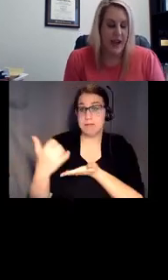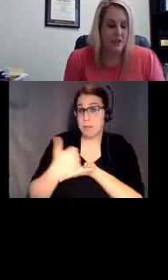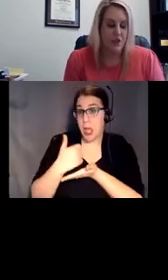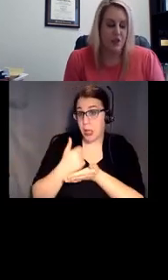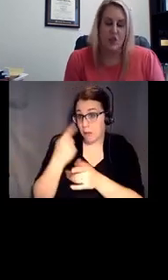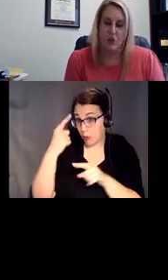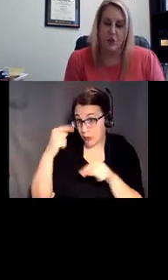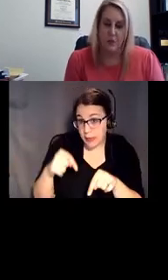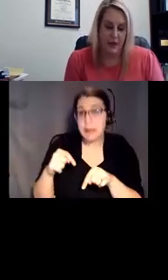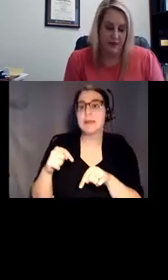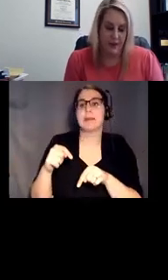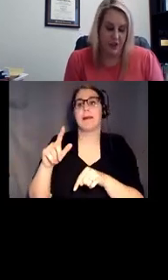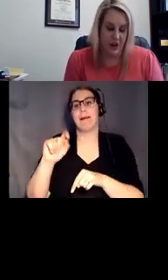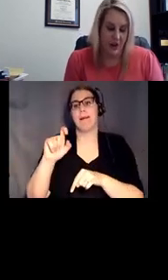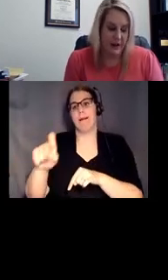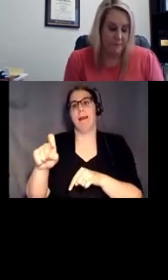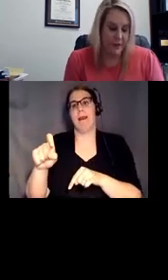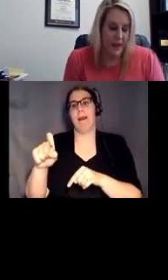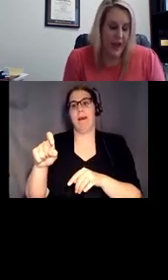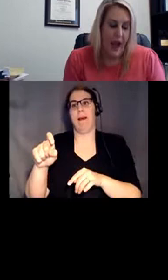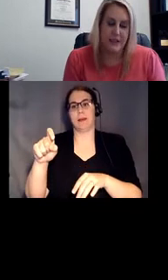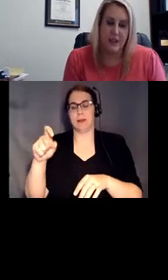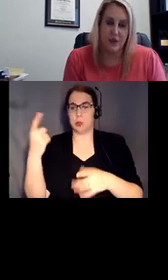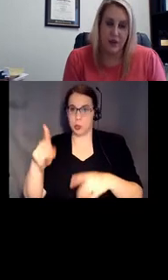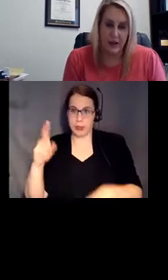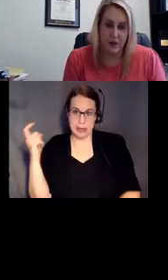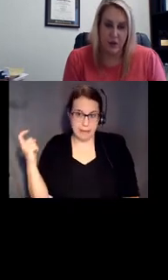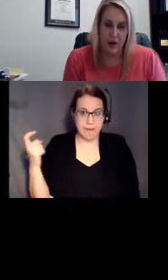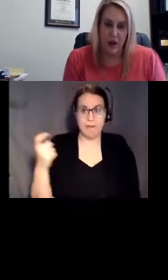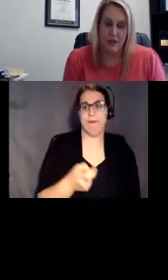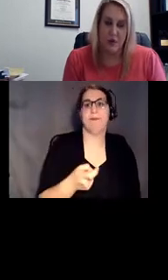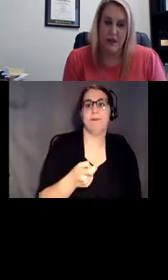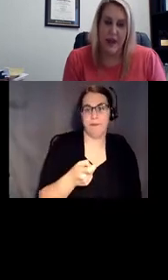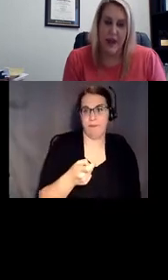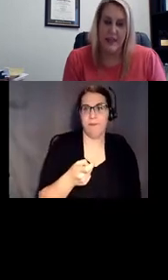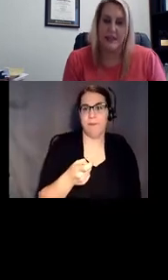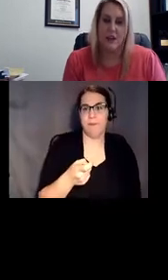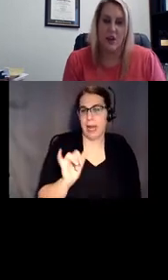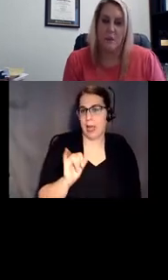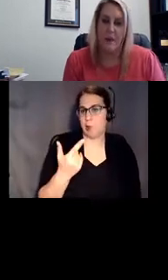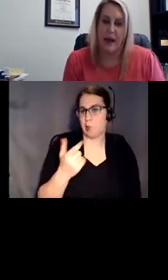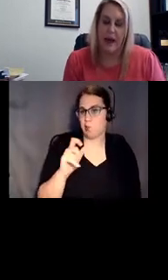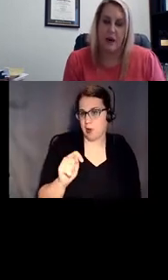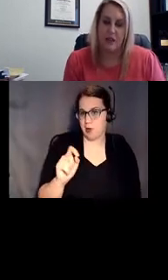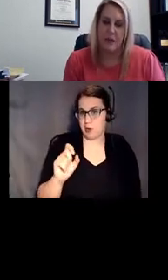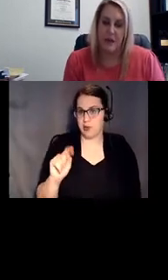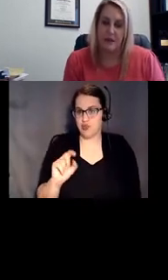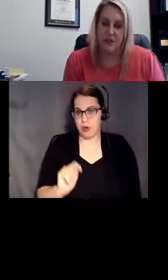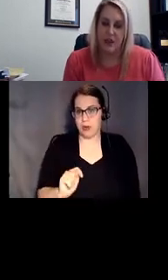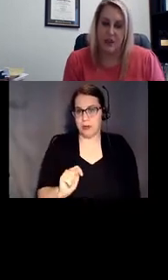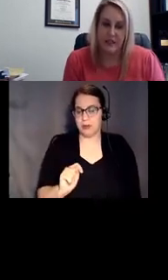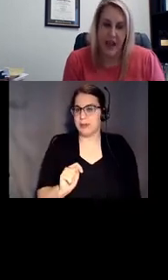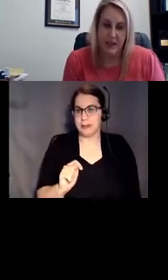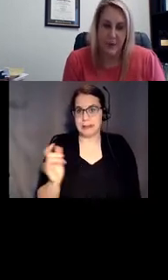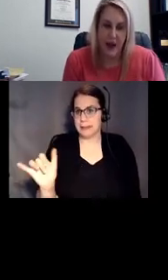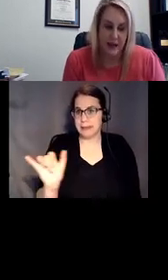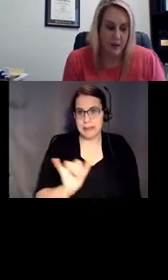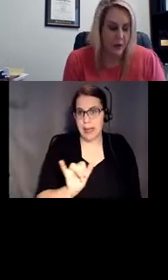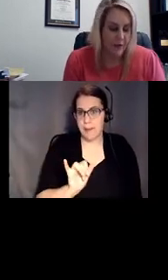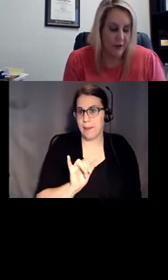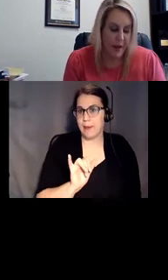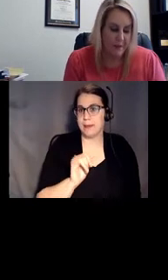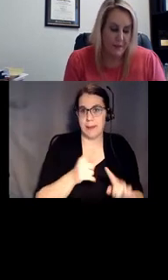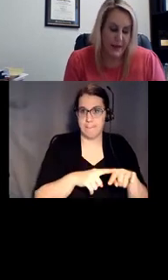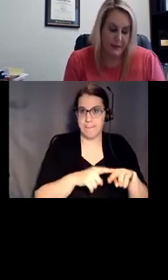is taxed to the beneficiary as a grantor trust. So again, this is going to go back out to the beneficiary's tax